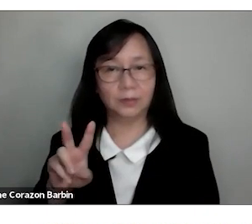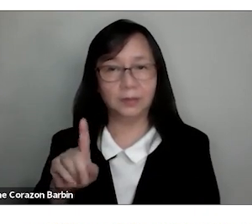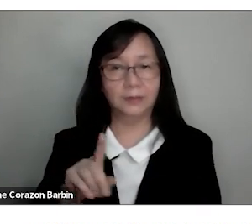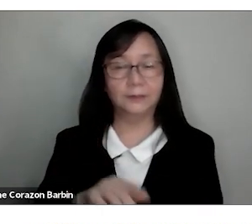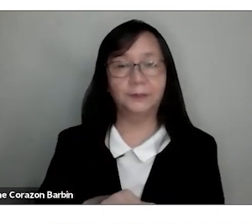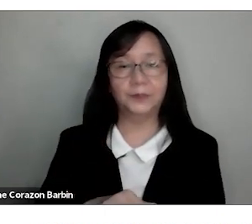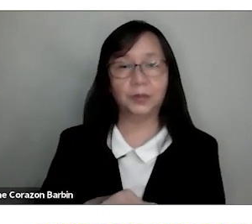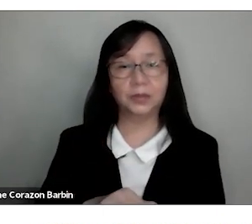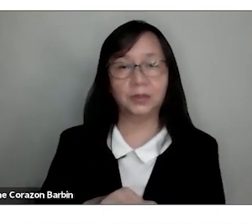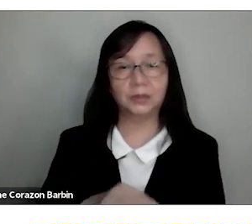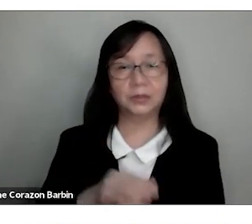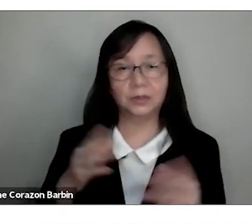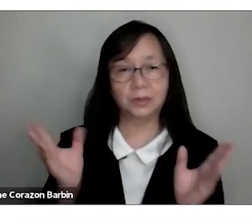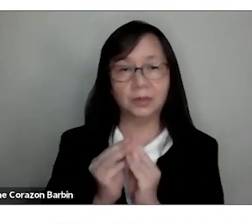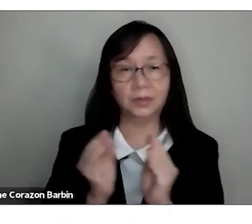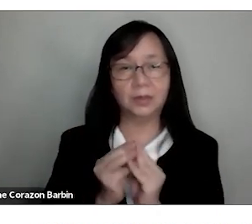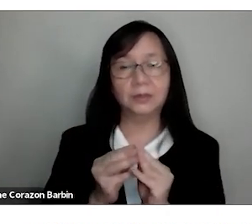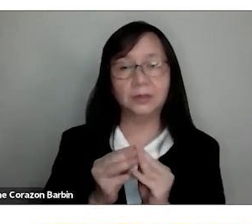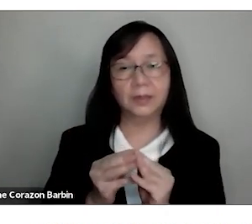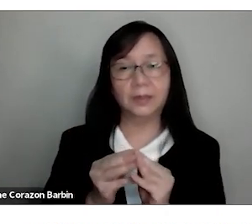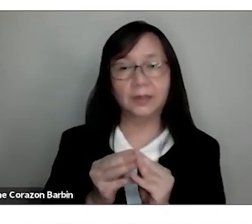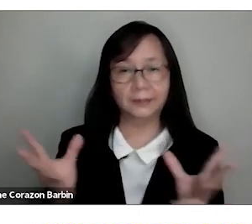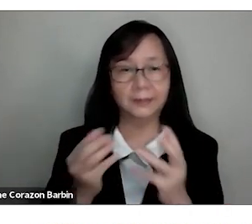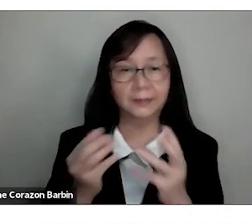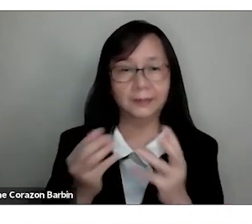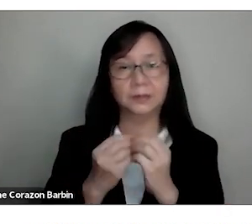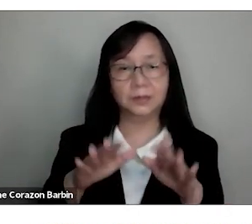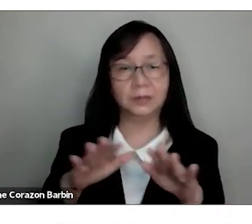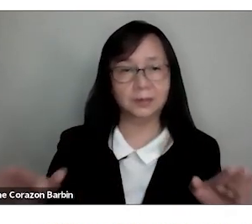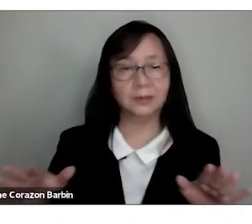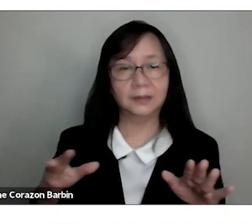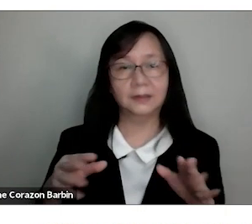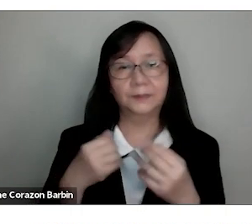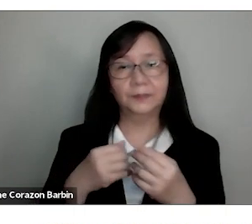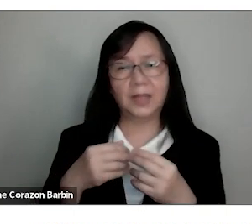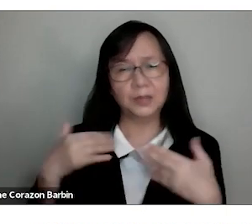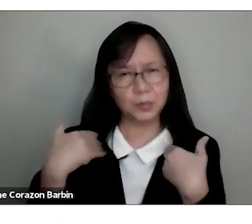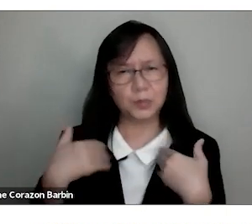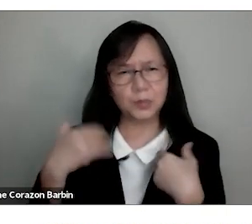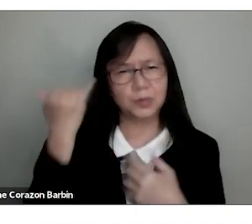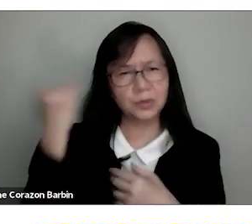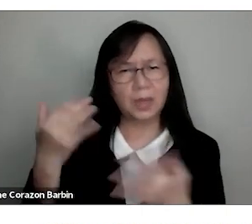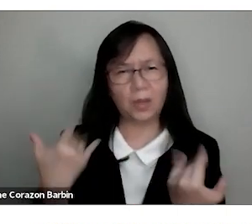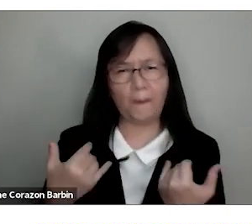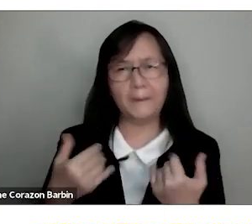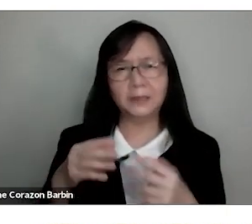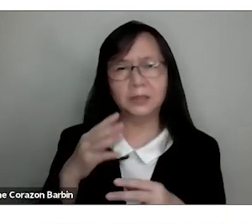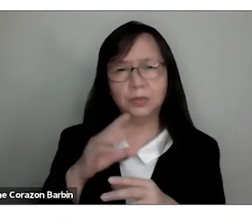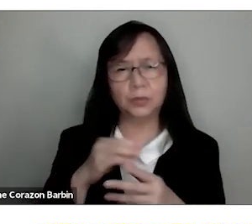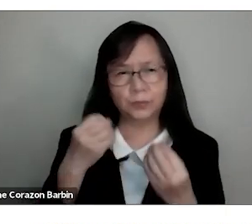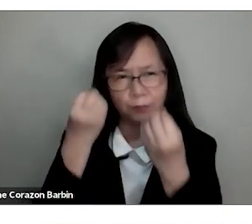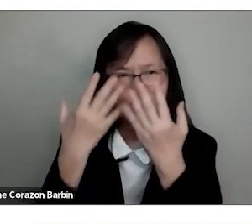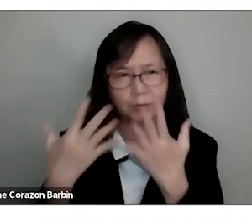2021. The consultation aims to gather children and youth insights and comments to inform the ongoing development of the